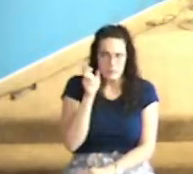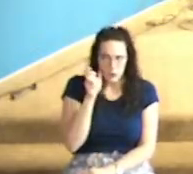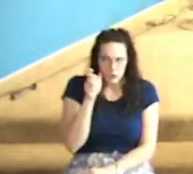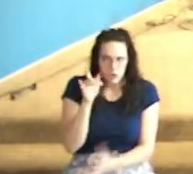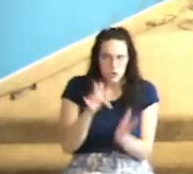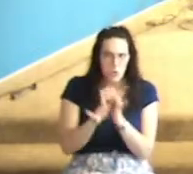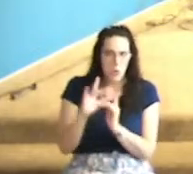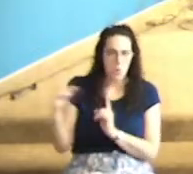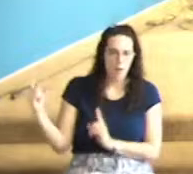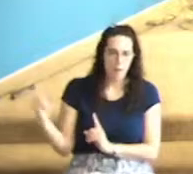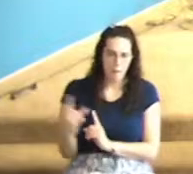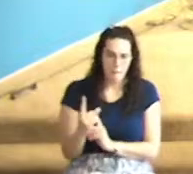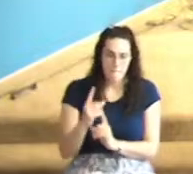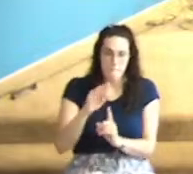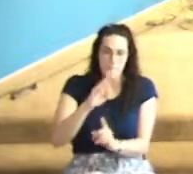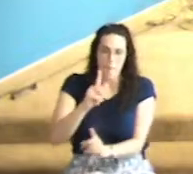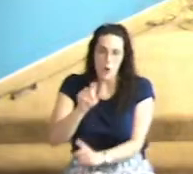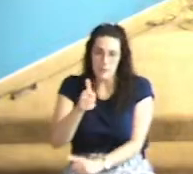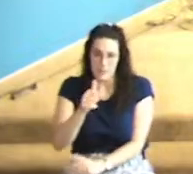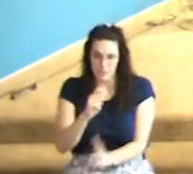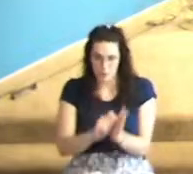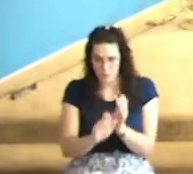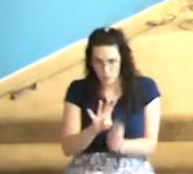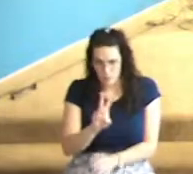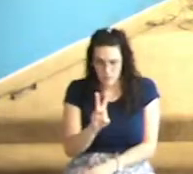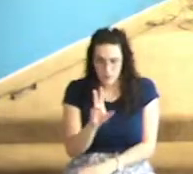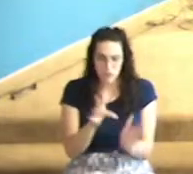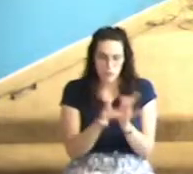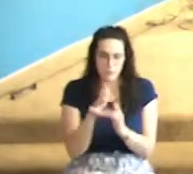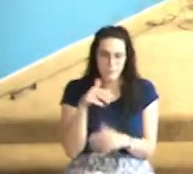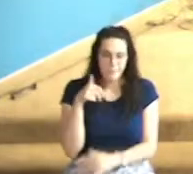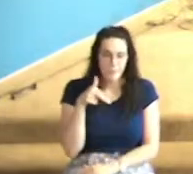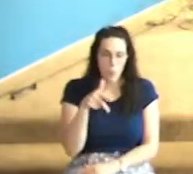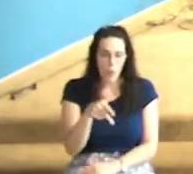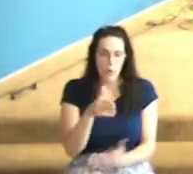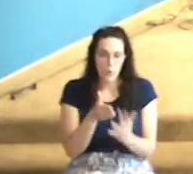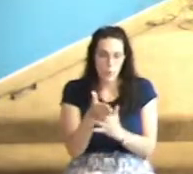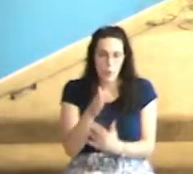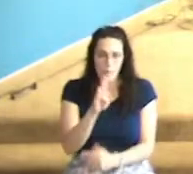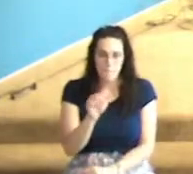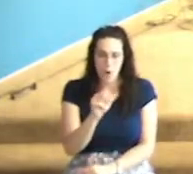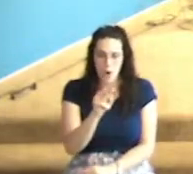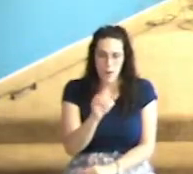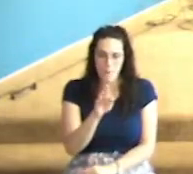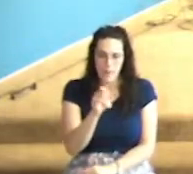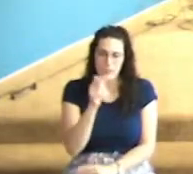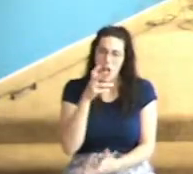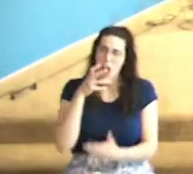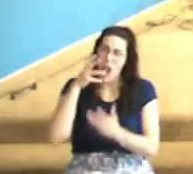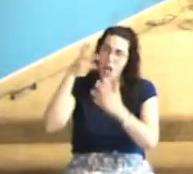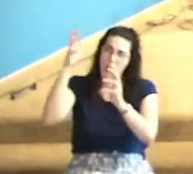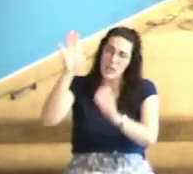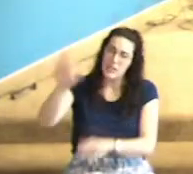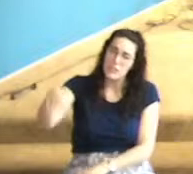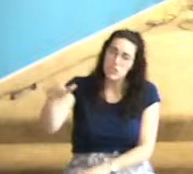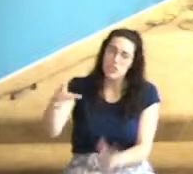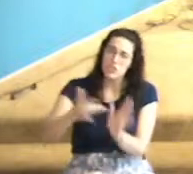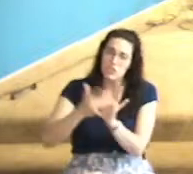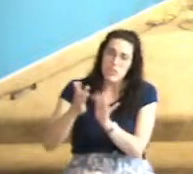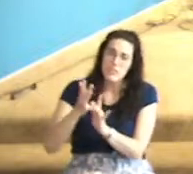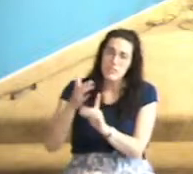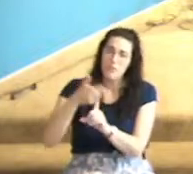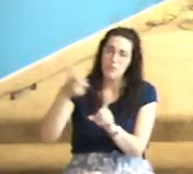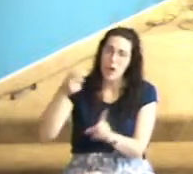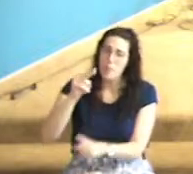by. And in Mark 10, 46, Jesus is walking through. Bartimaeus shouts out, "Jesus